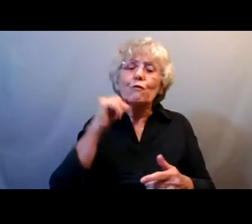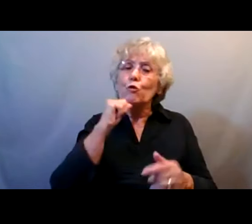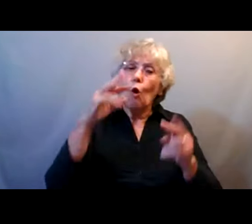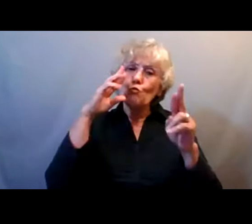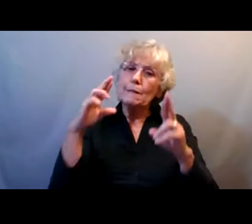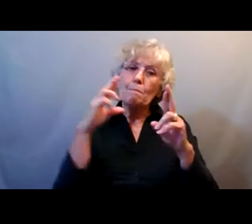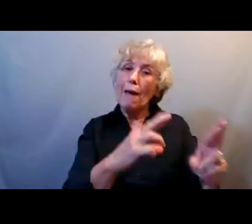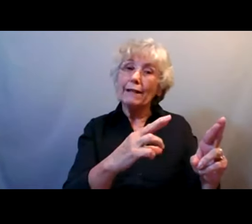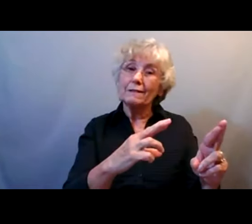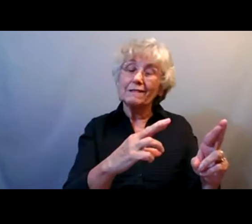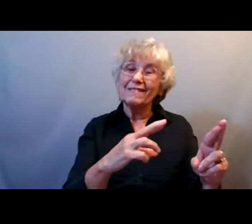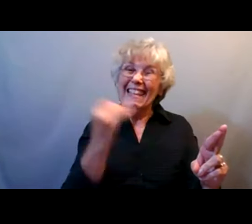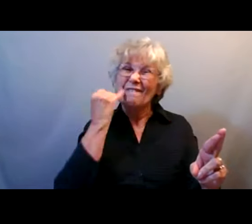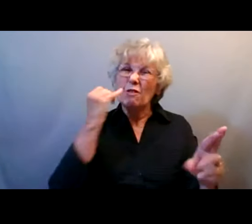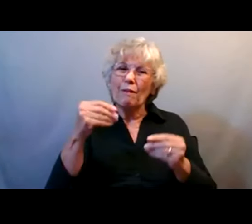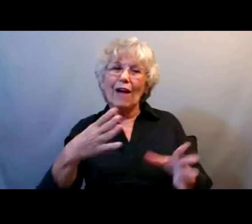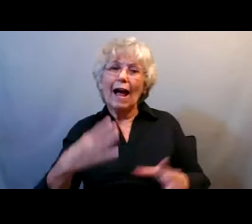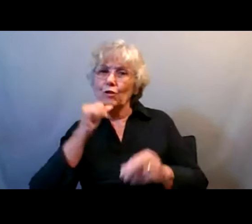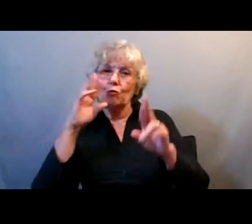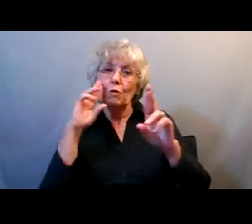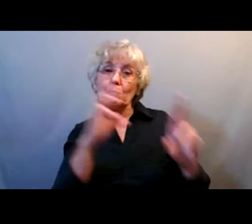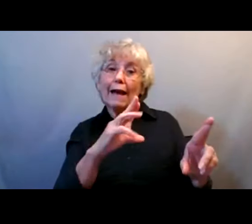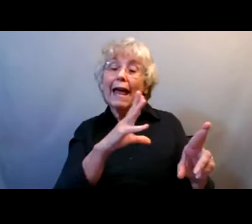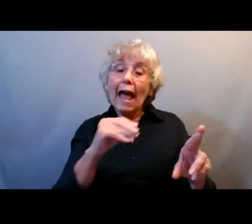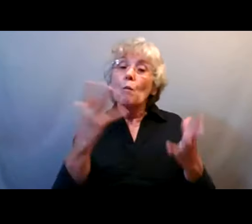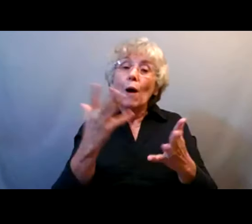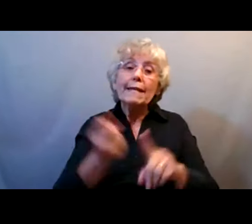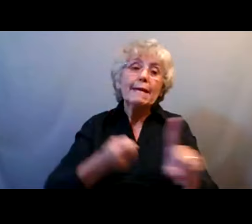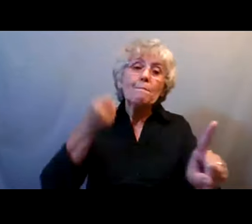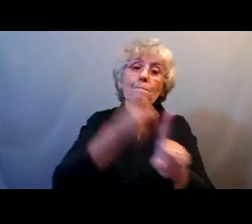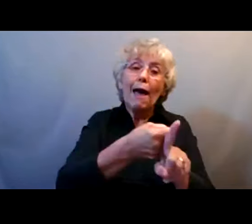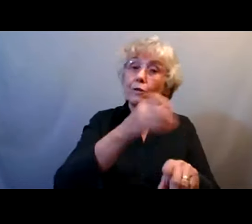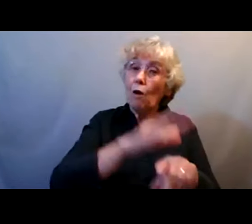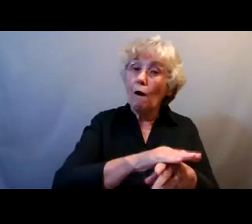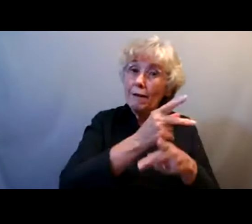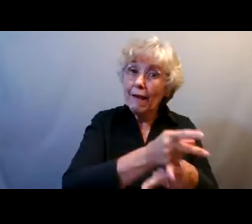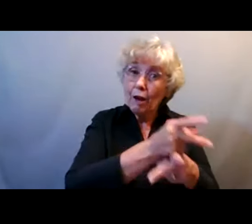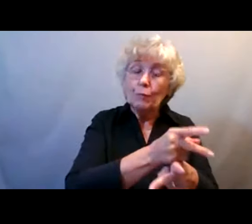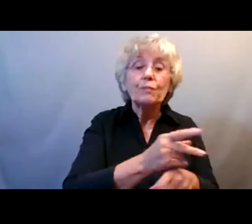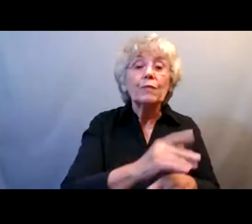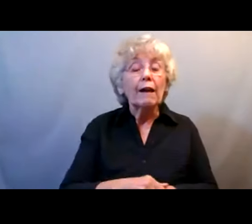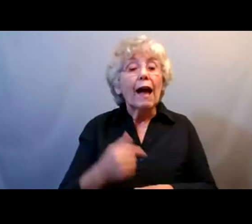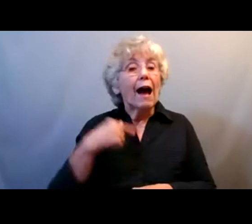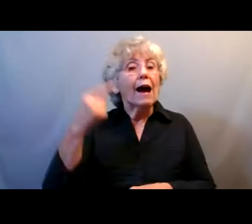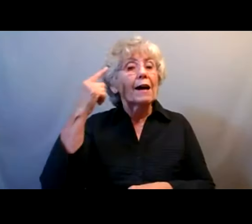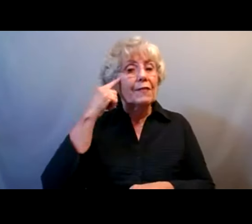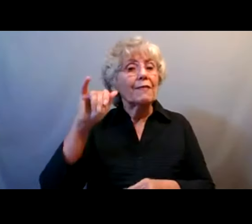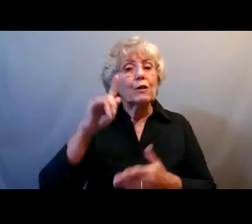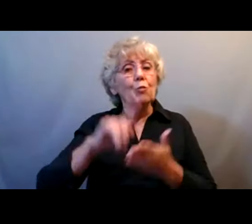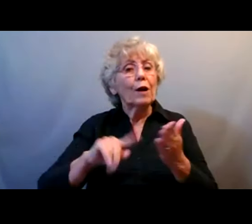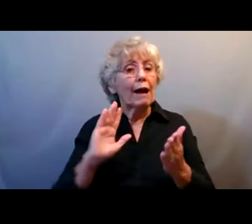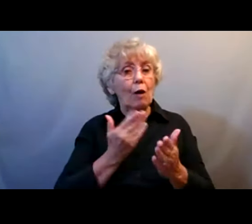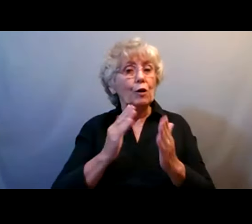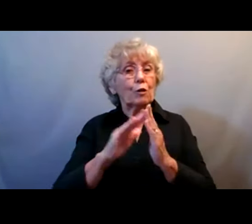a provider and what impact that has on care. Because I think that's what, you know, our community members want. I think